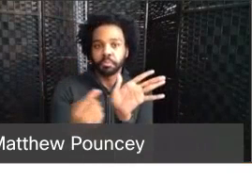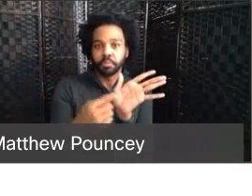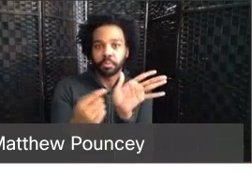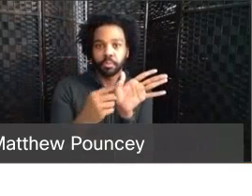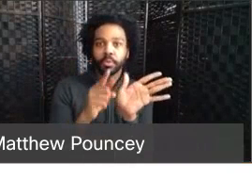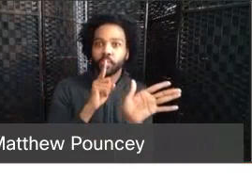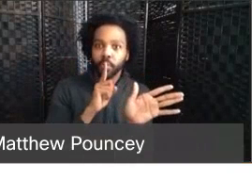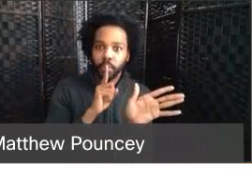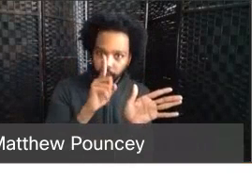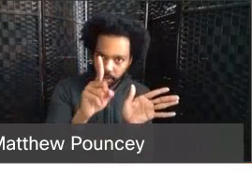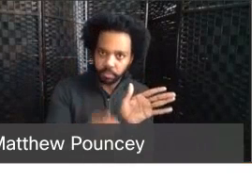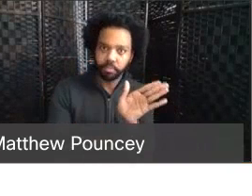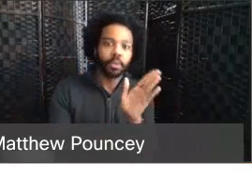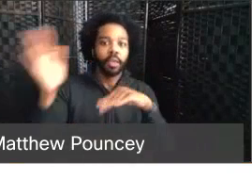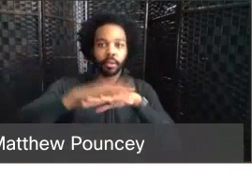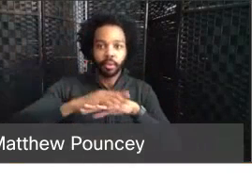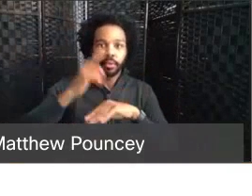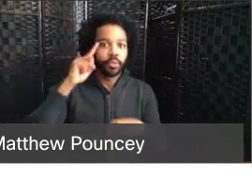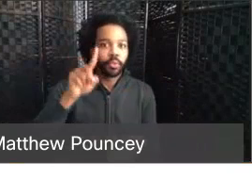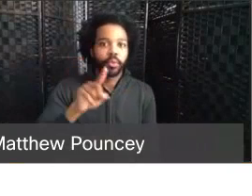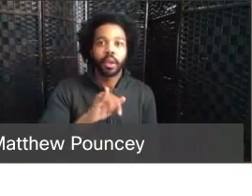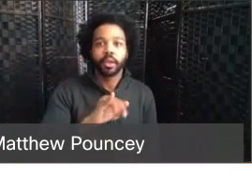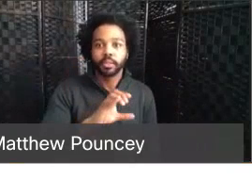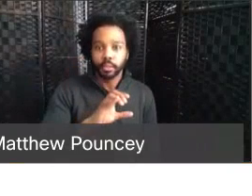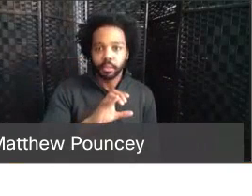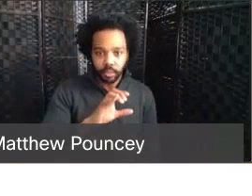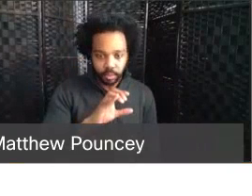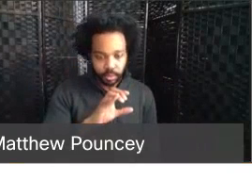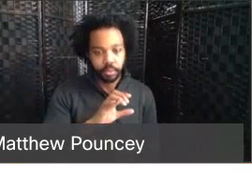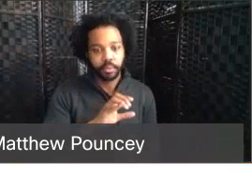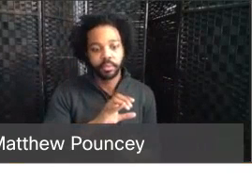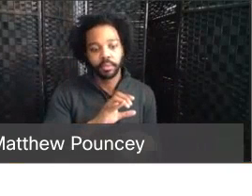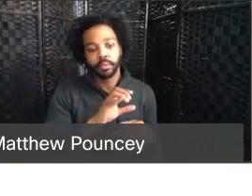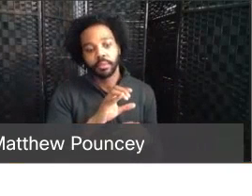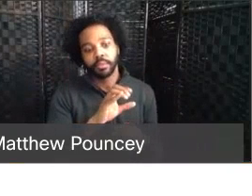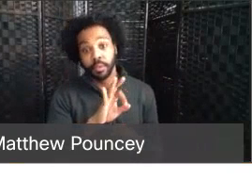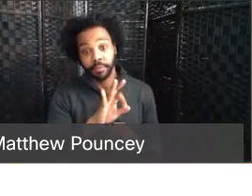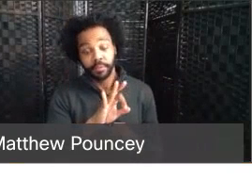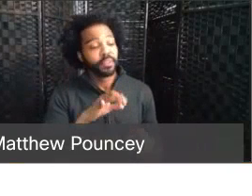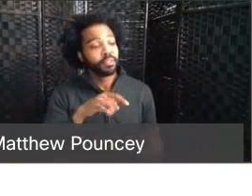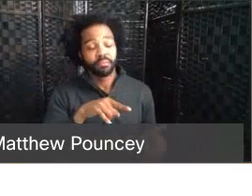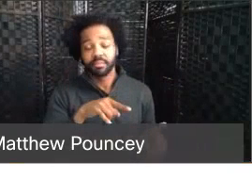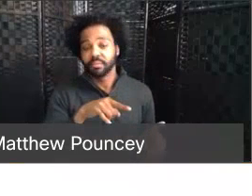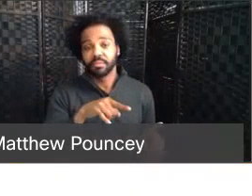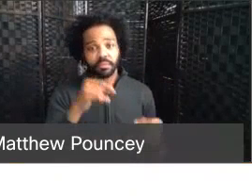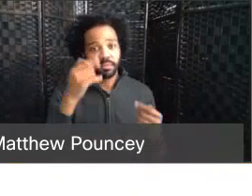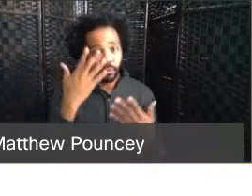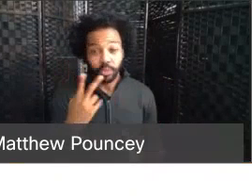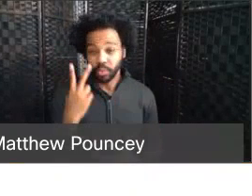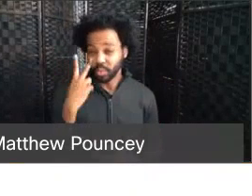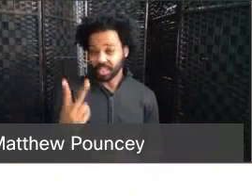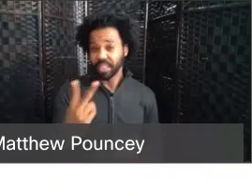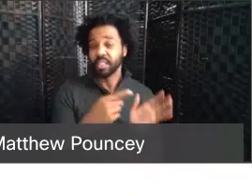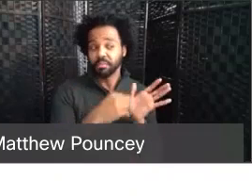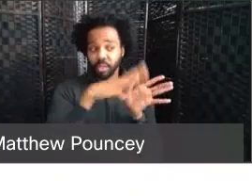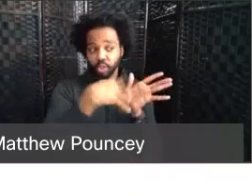increase in intermediate care facilities. In December, we had none. Unfortunately, you can also see from this chart in December